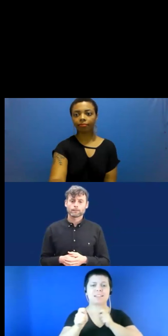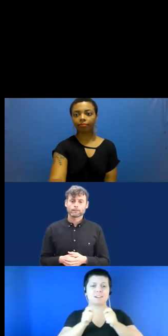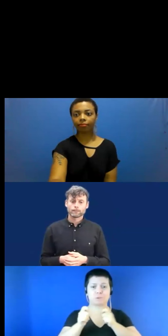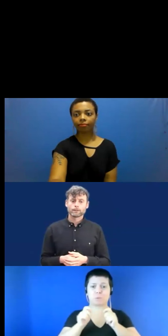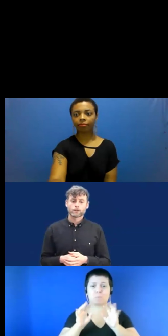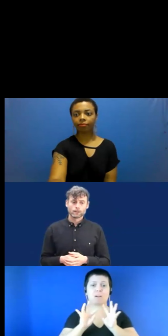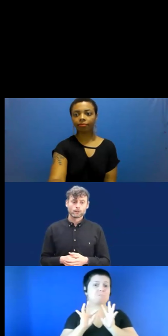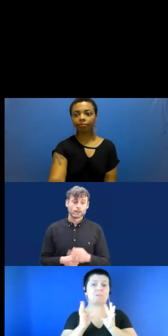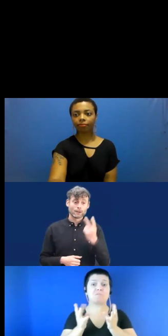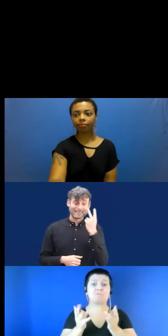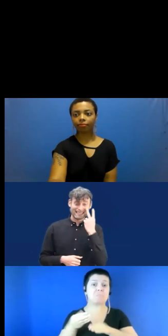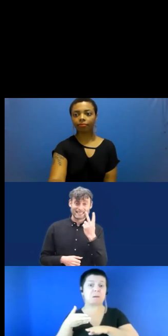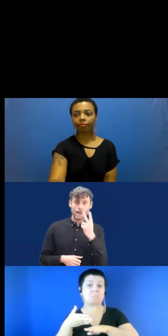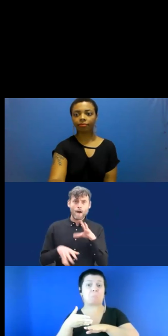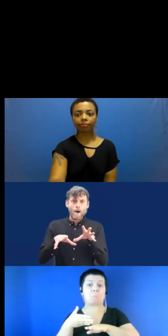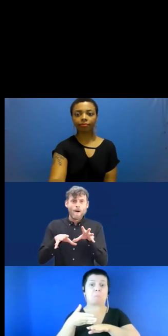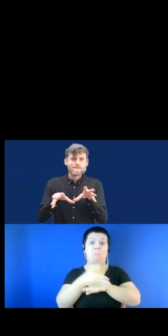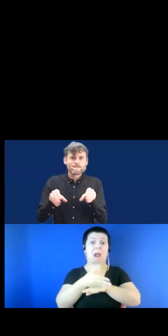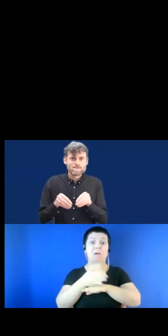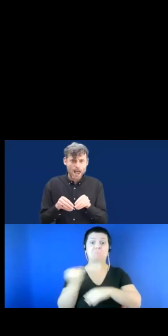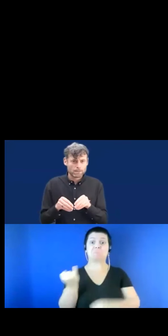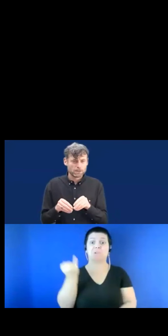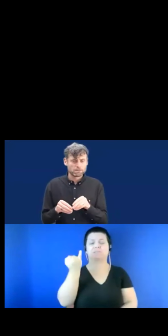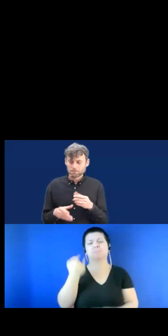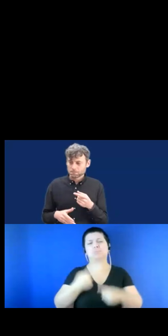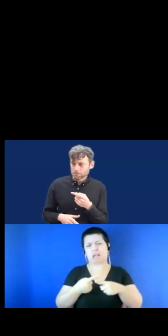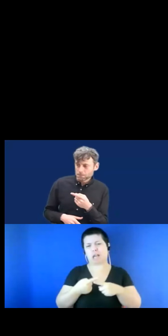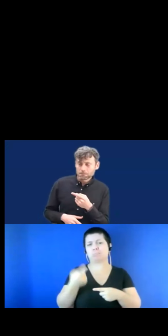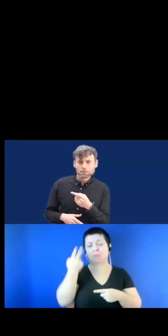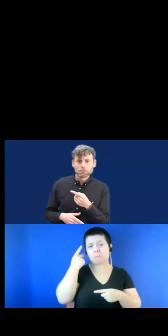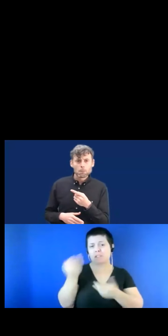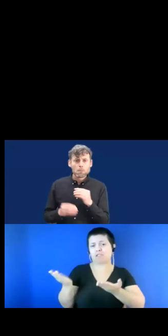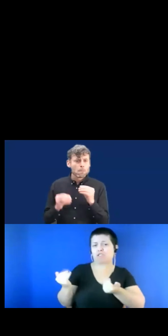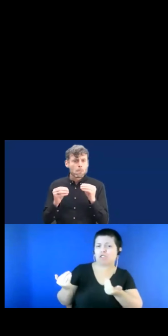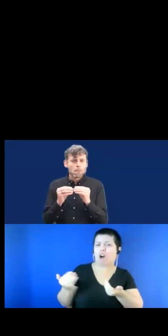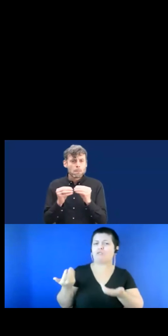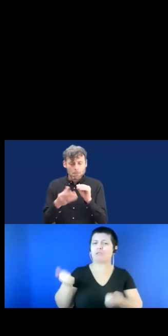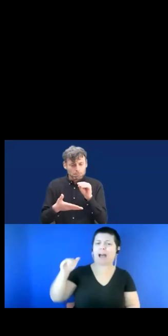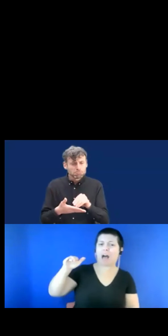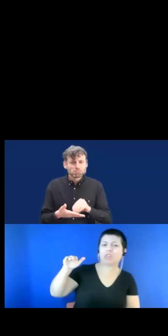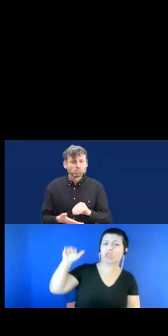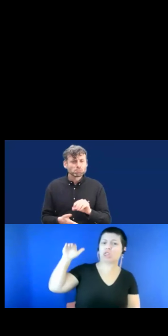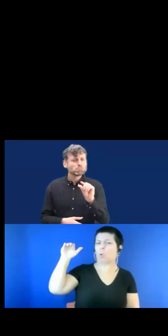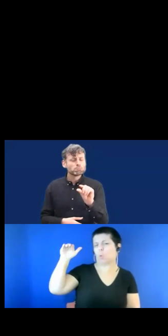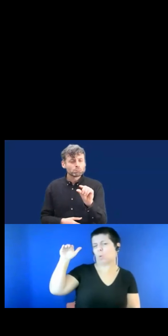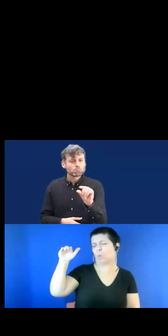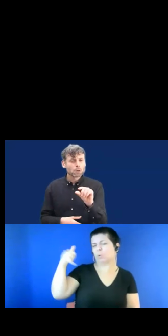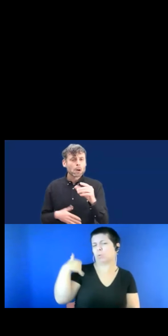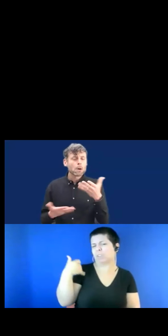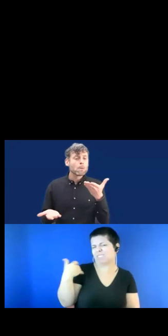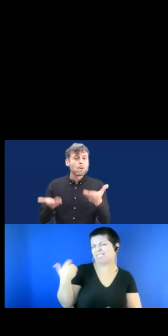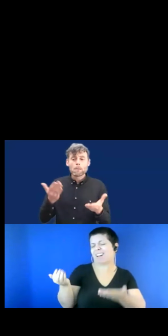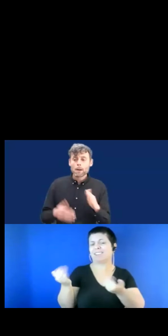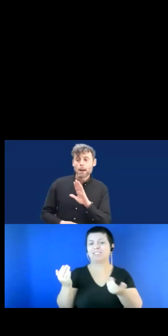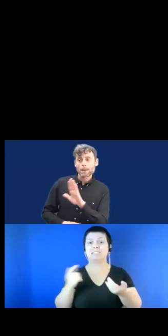big role. Like often when you're youth or young adult, then there are other relevant